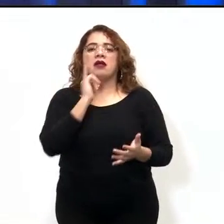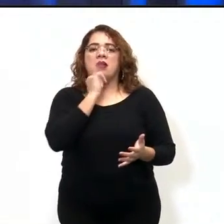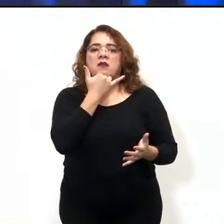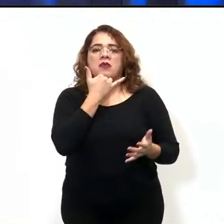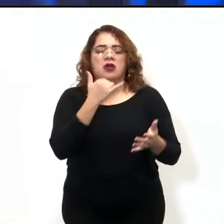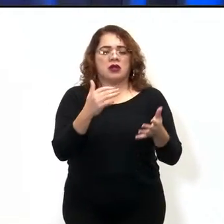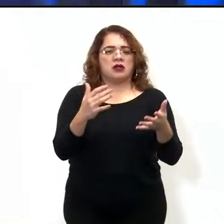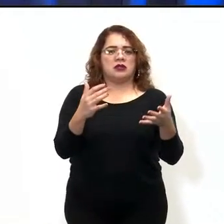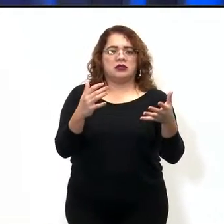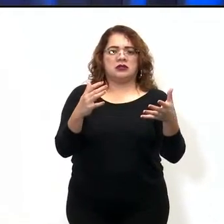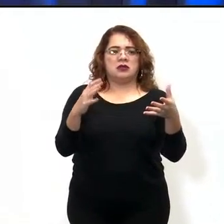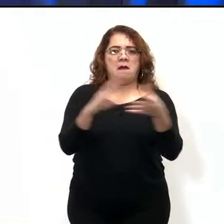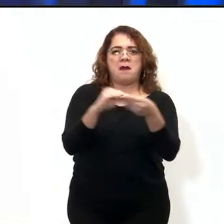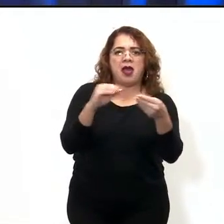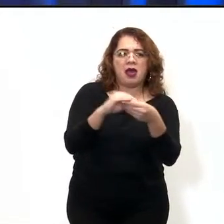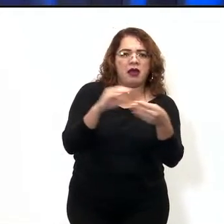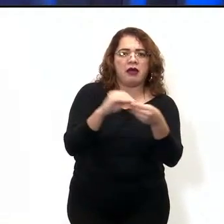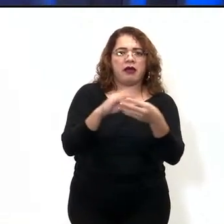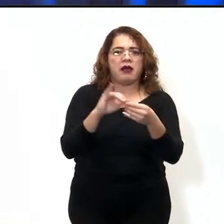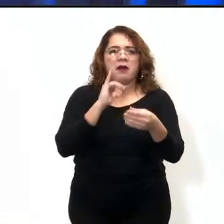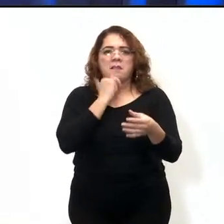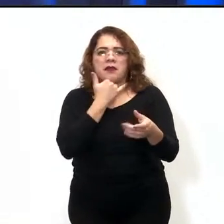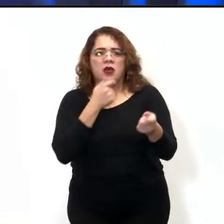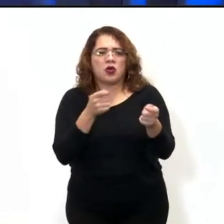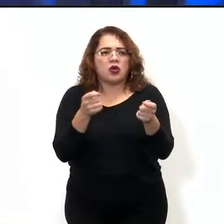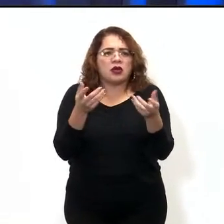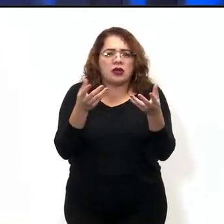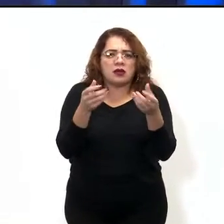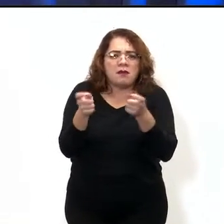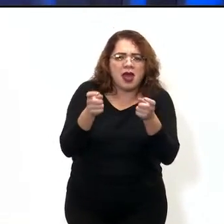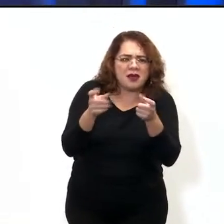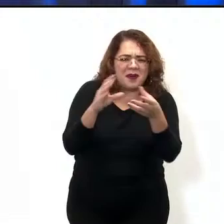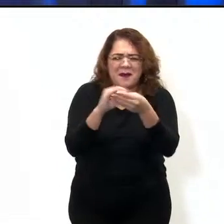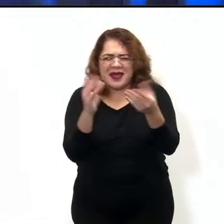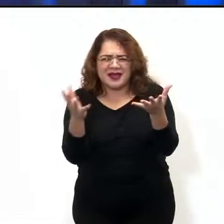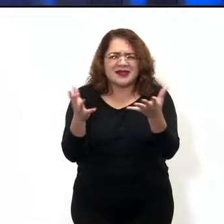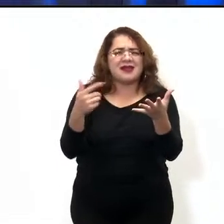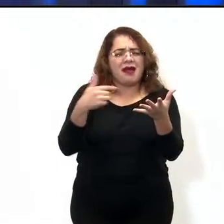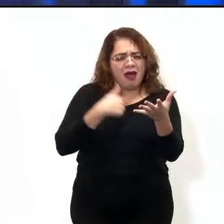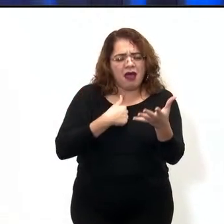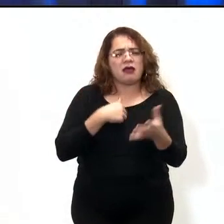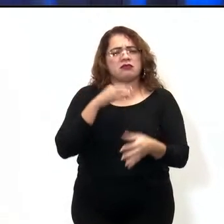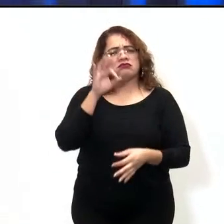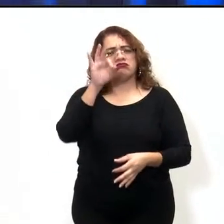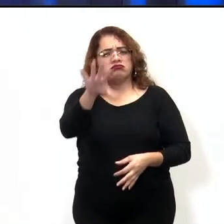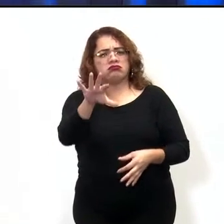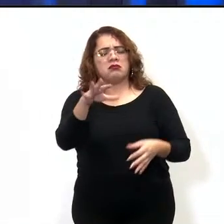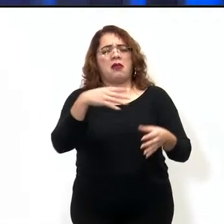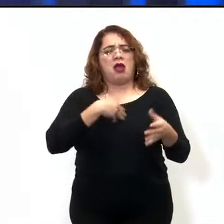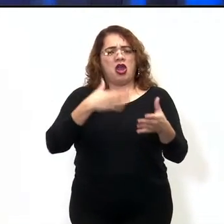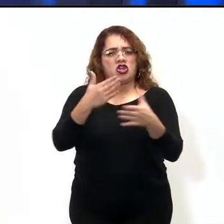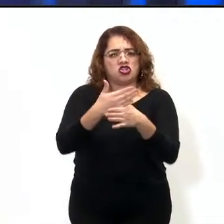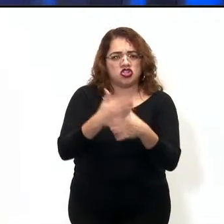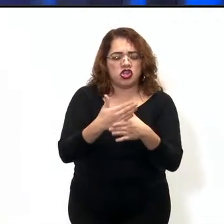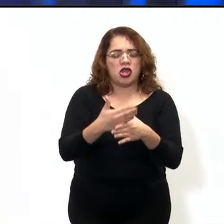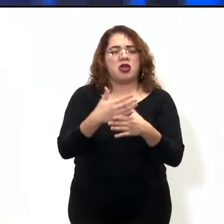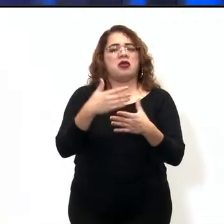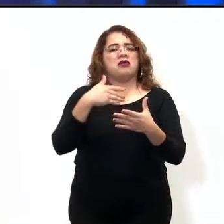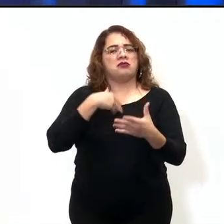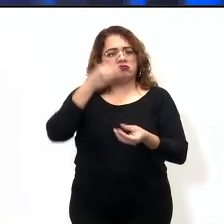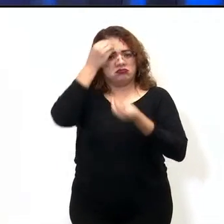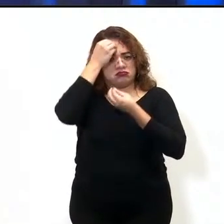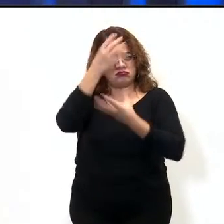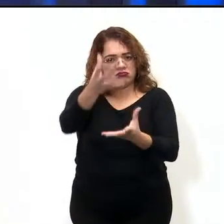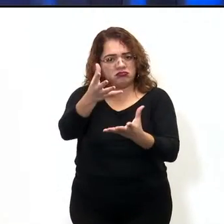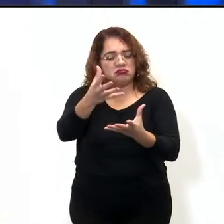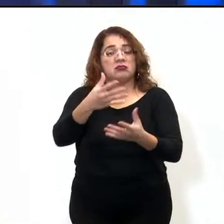of the message that has happened. And so as much as I can say my piece, I also don't always have the